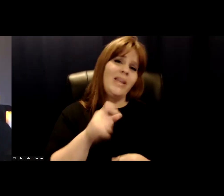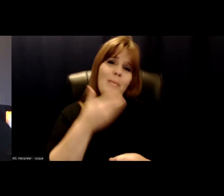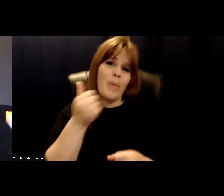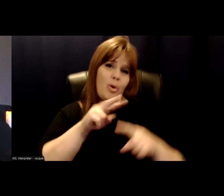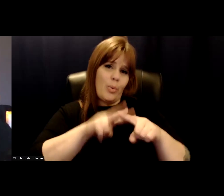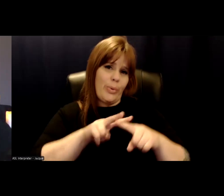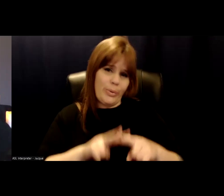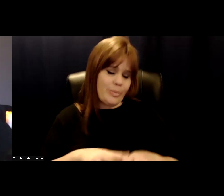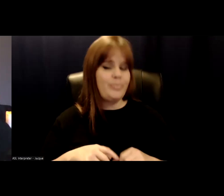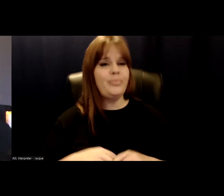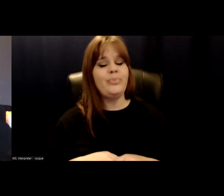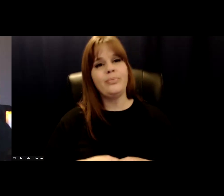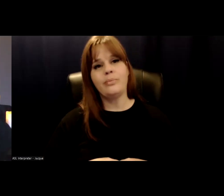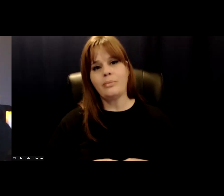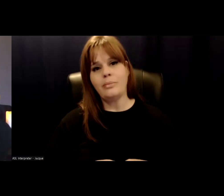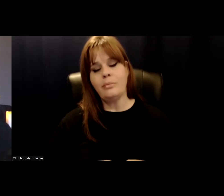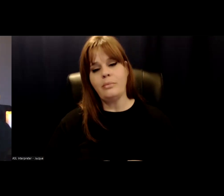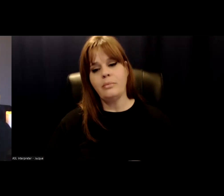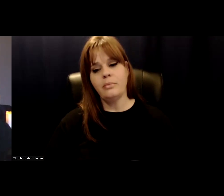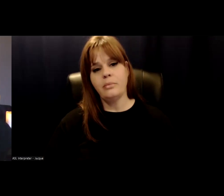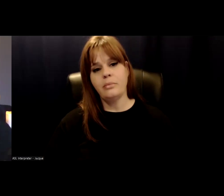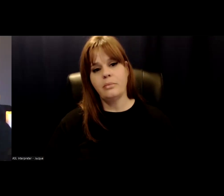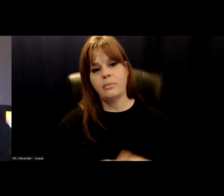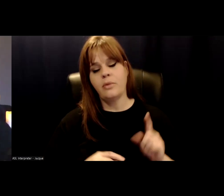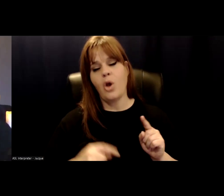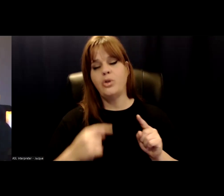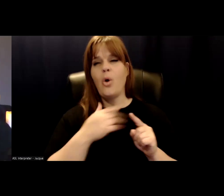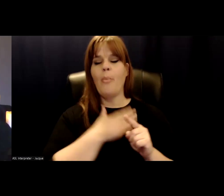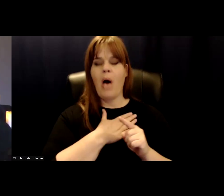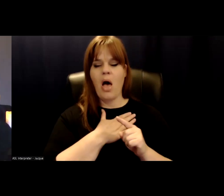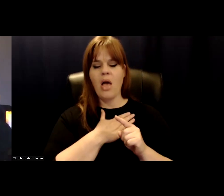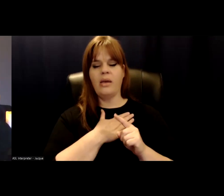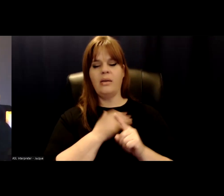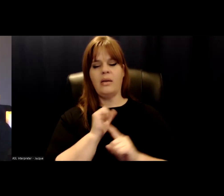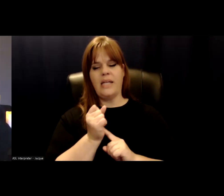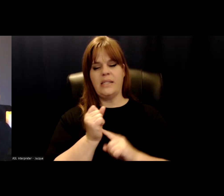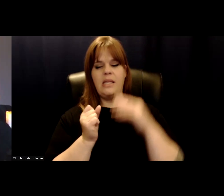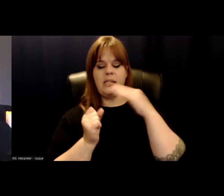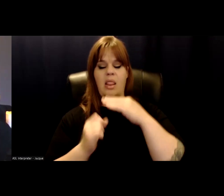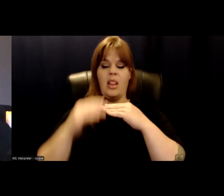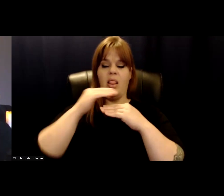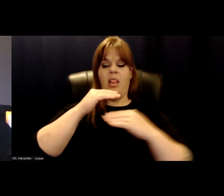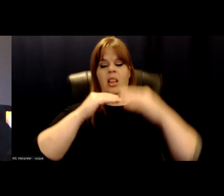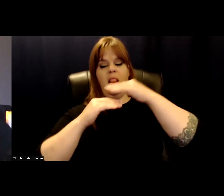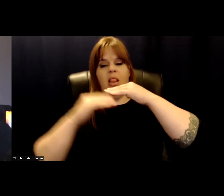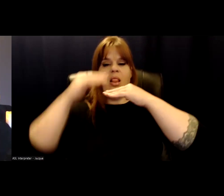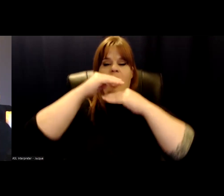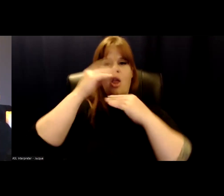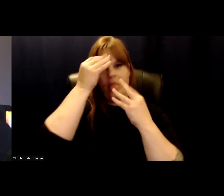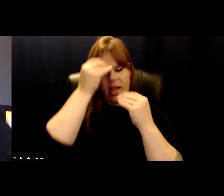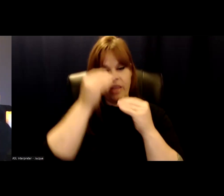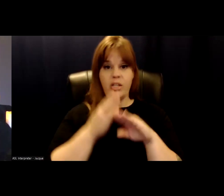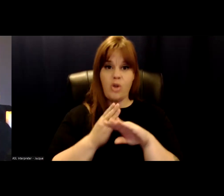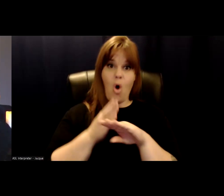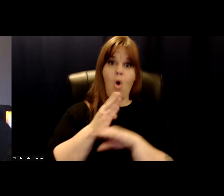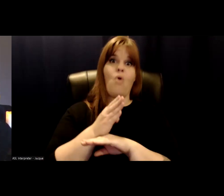my case, this, as I've come to call it, layered thinking, this overtaxing of the processor can really